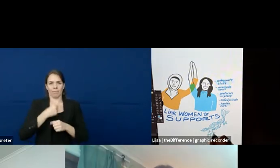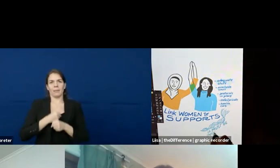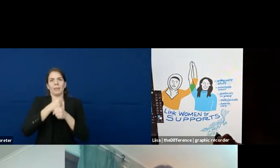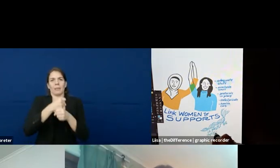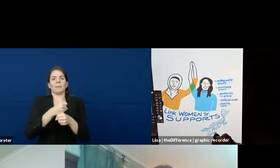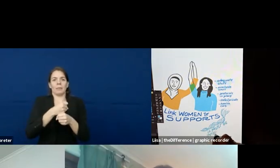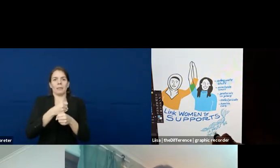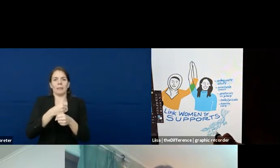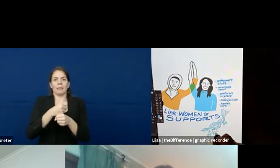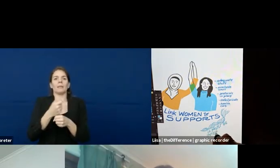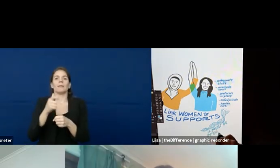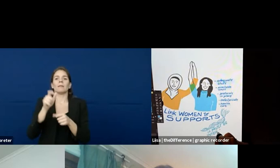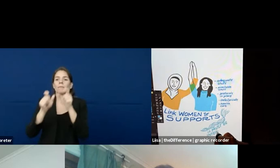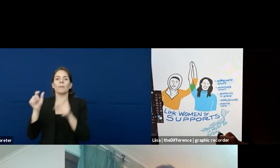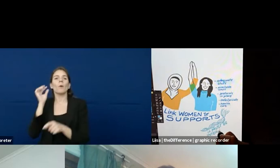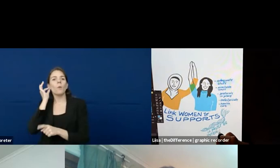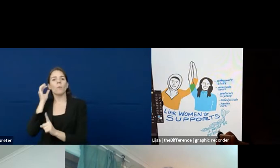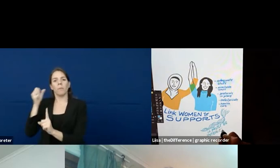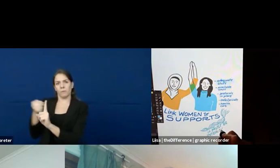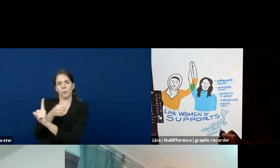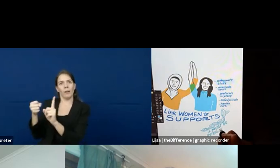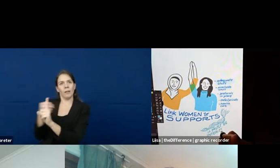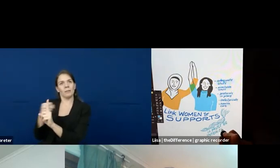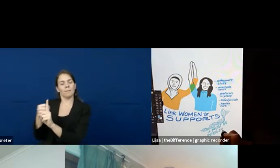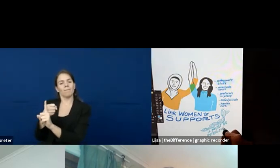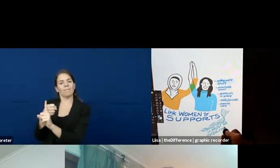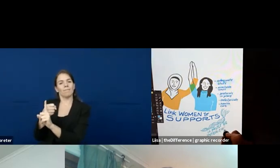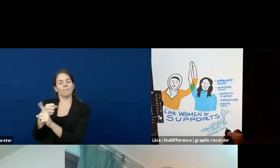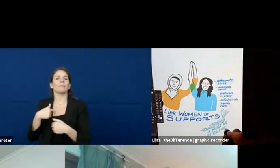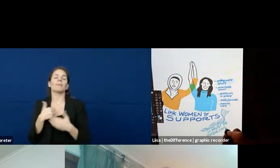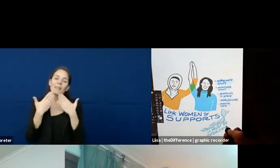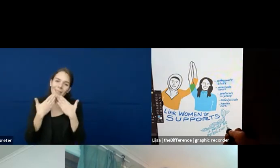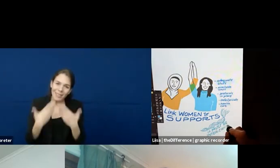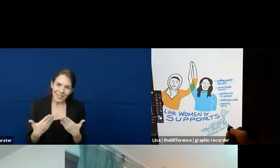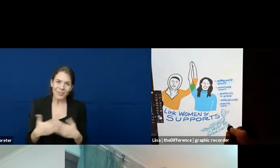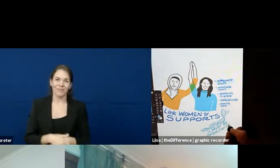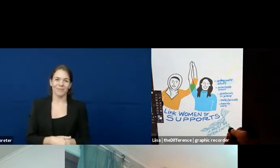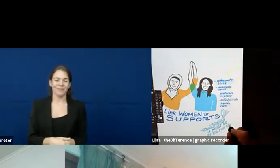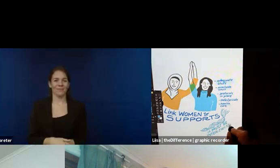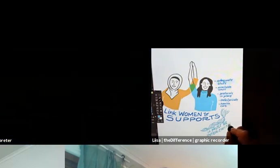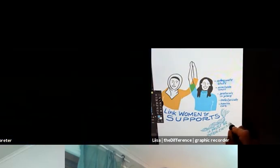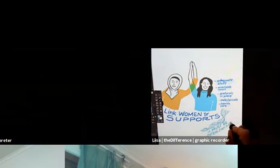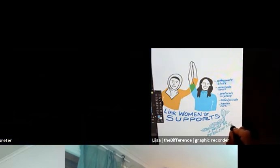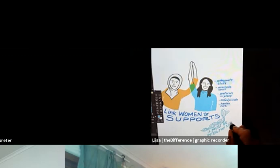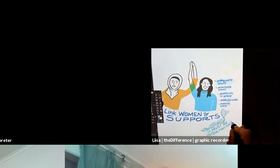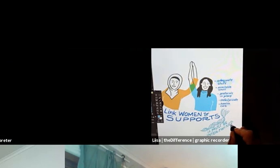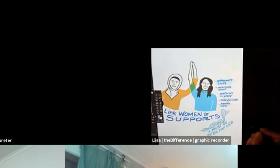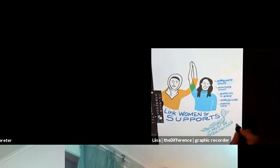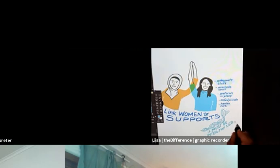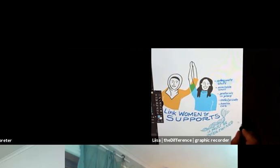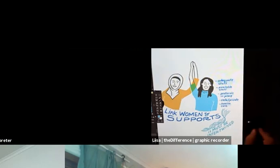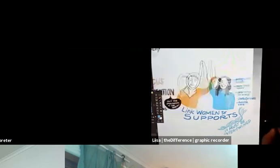very inspiring call to action, with very, very specific actions. And also, I really appreciated the fact that